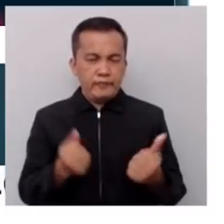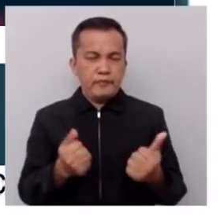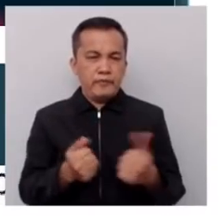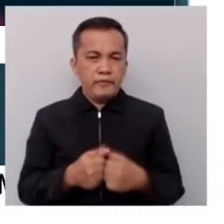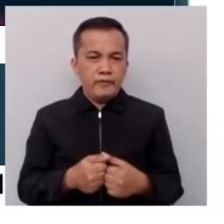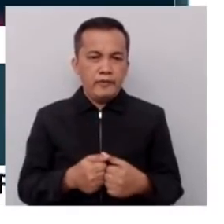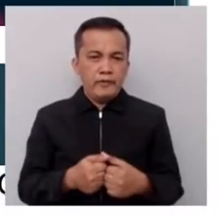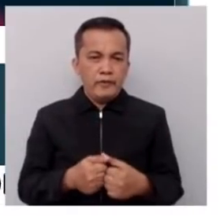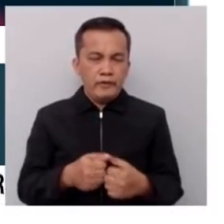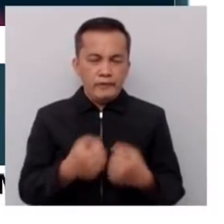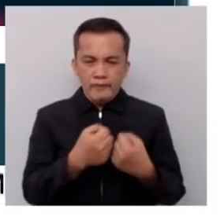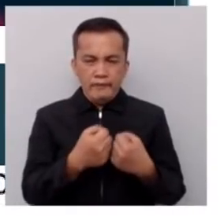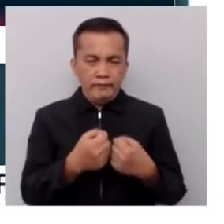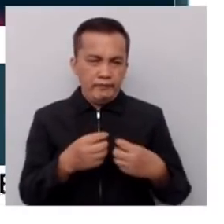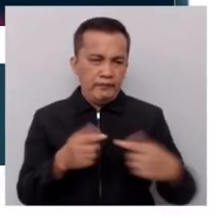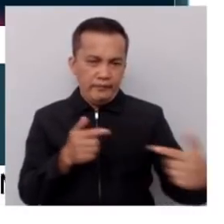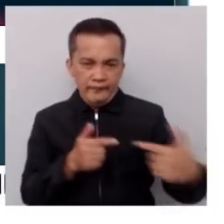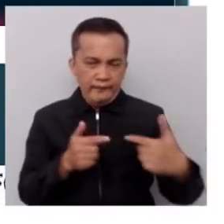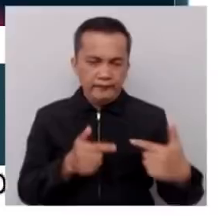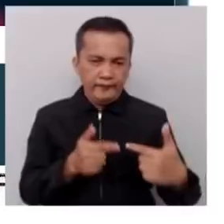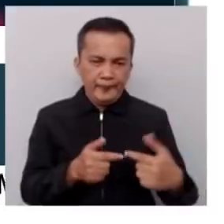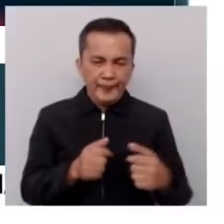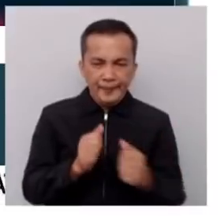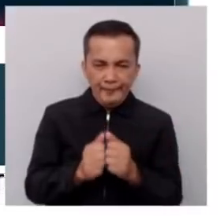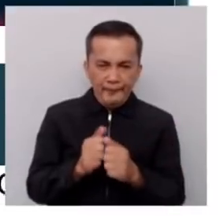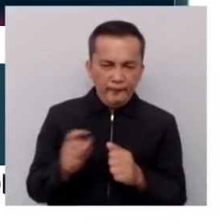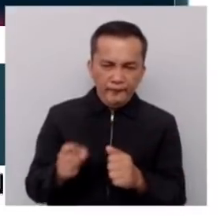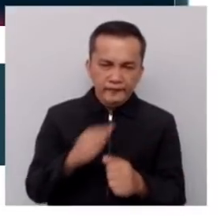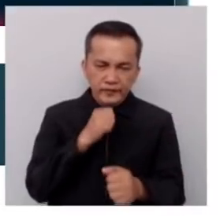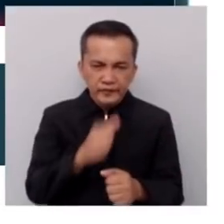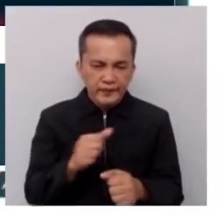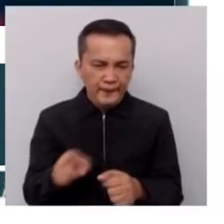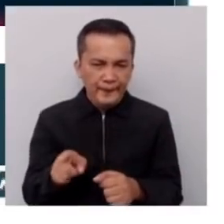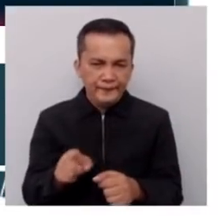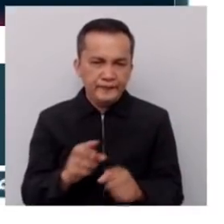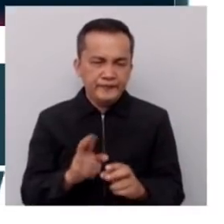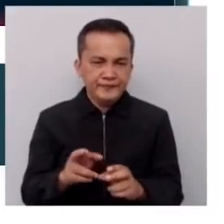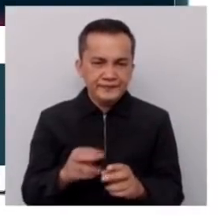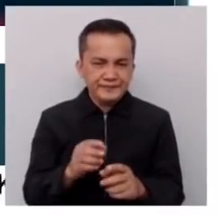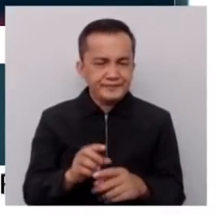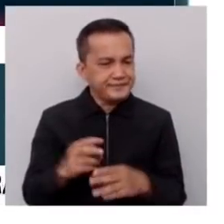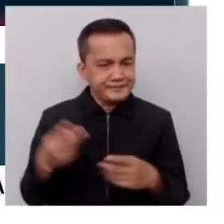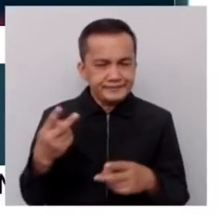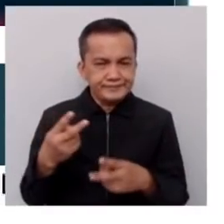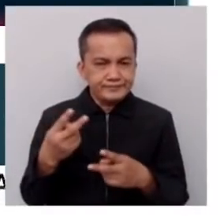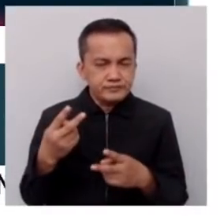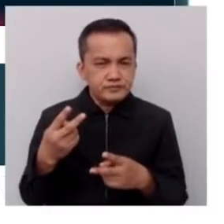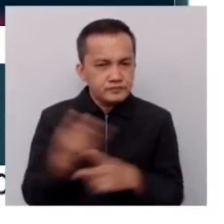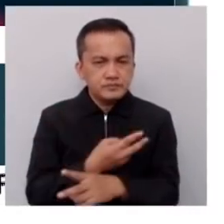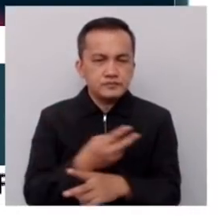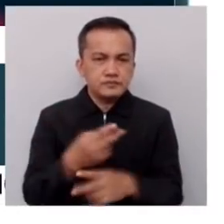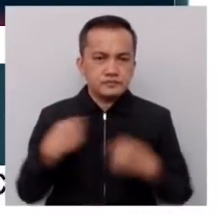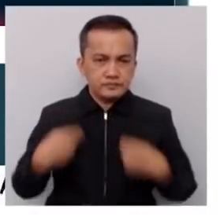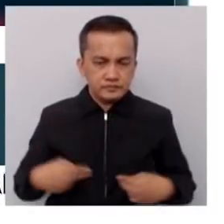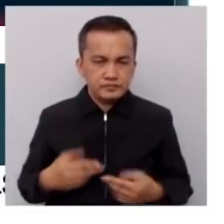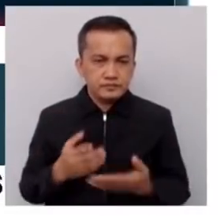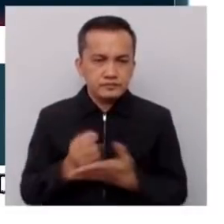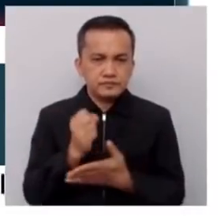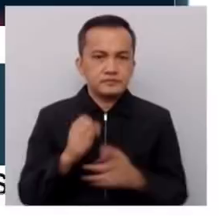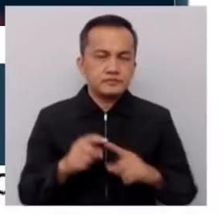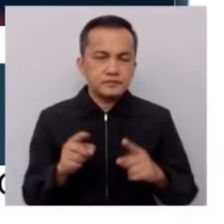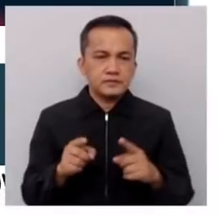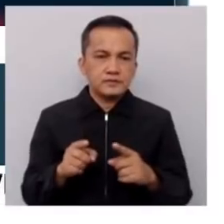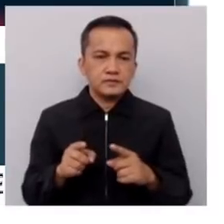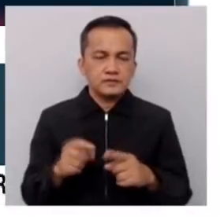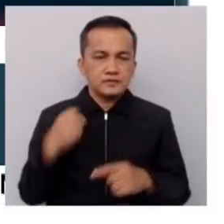the armed struggle. But that means that it is not through red tagging, it is not through violations of human rights, but rather Senator Leila de